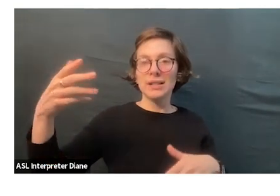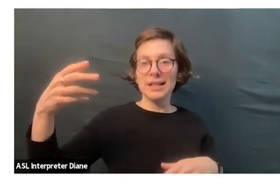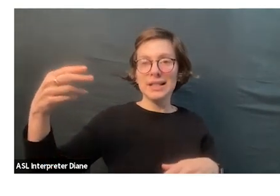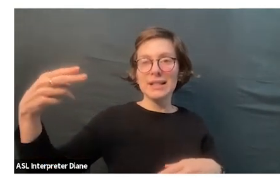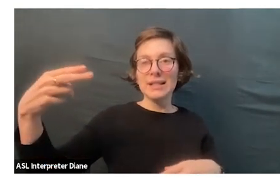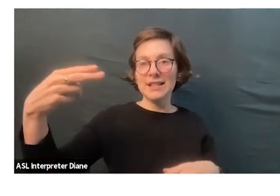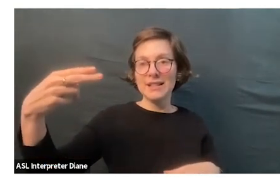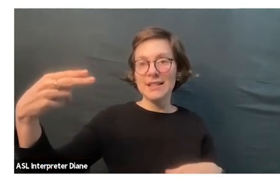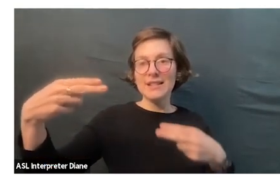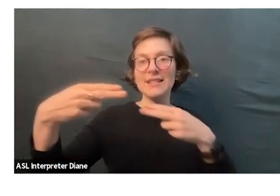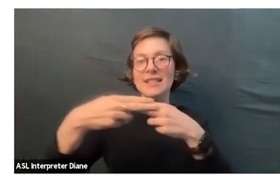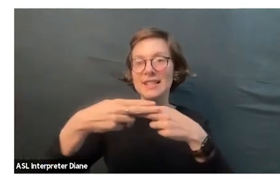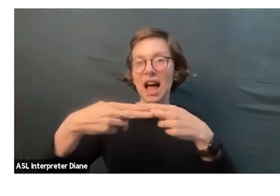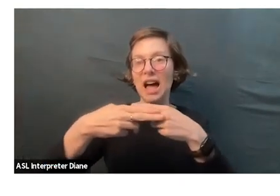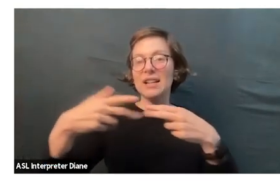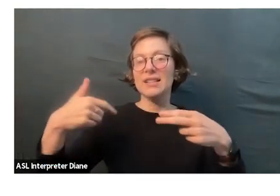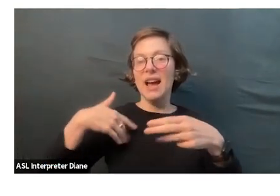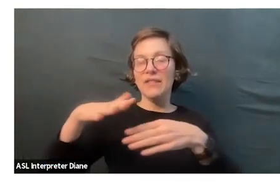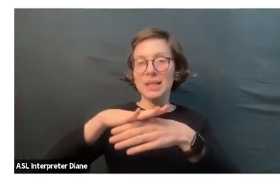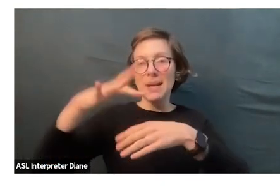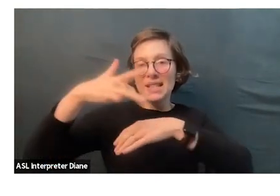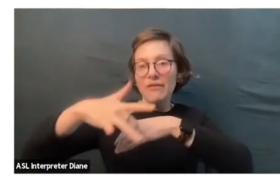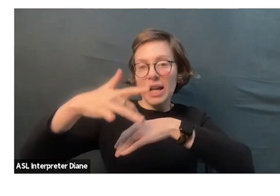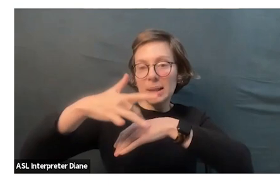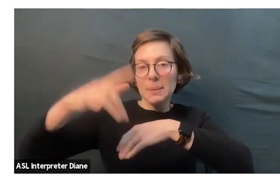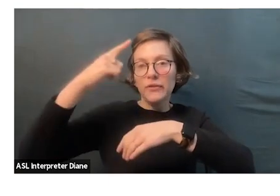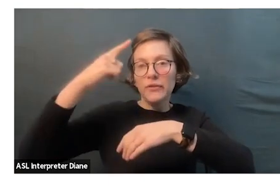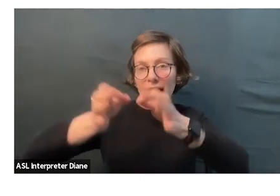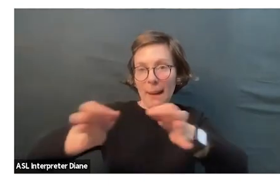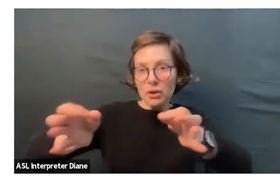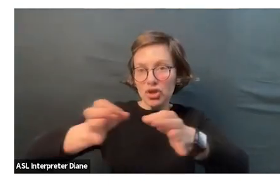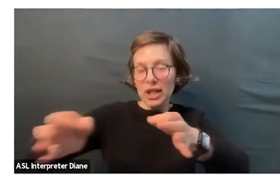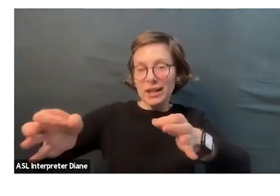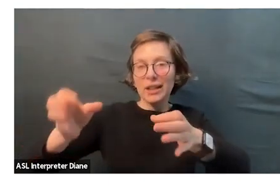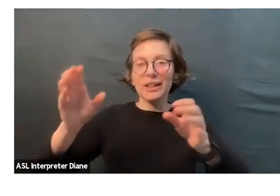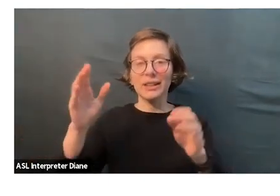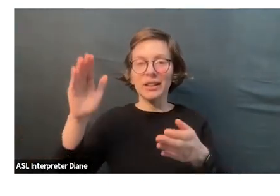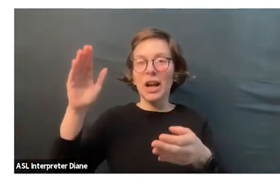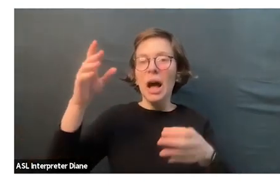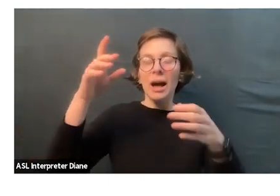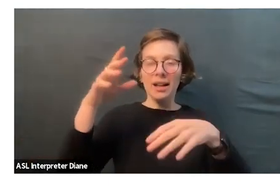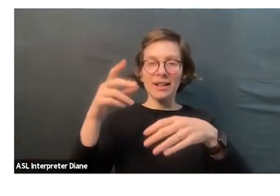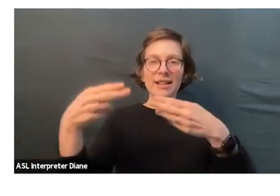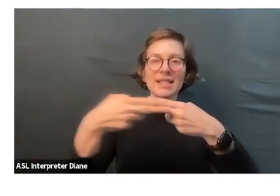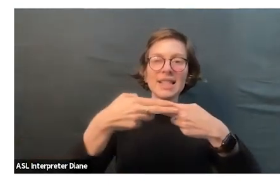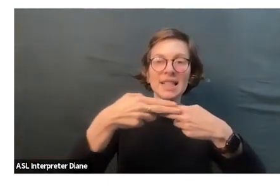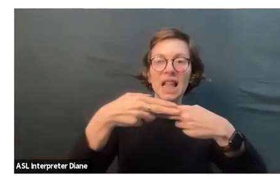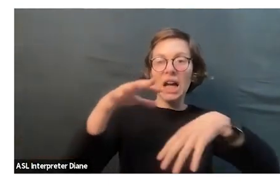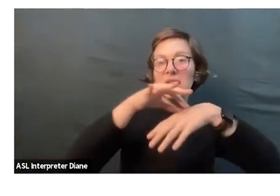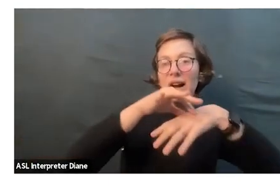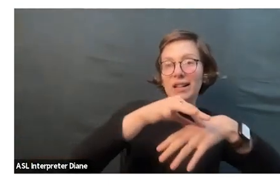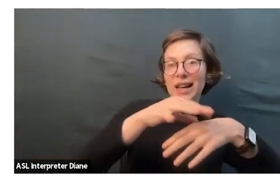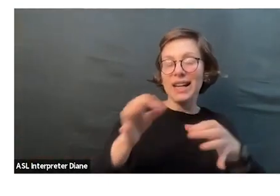right now and edited. And the edit that we do allows for closed captioning and for ASL to be positioned in a way